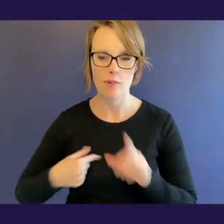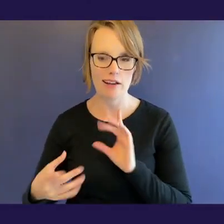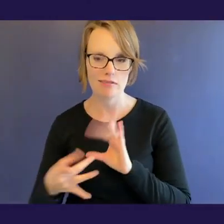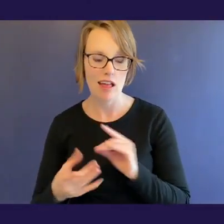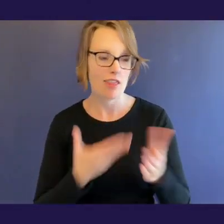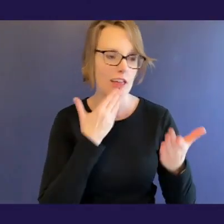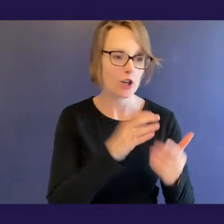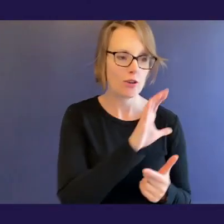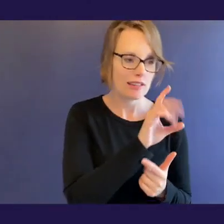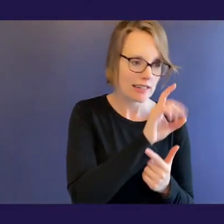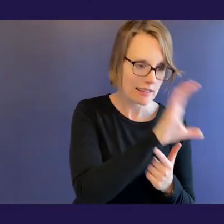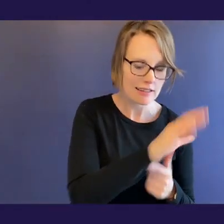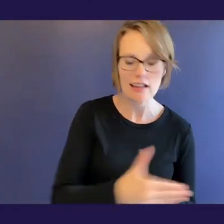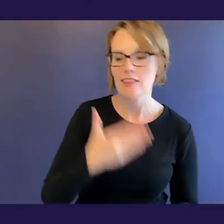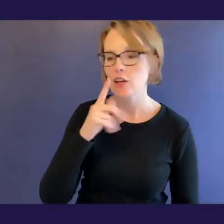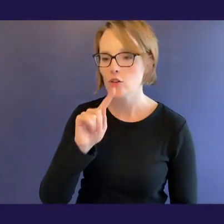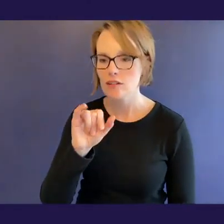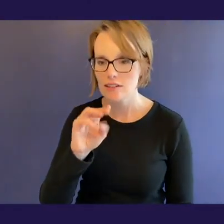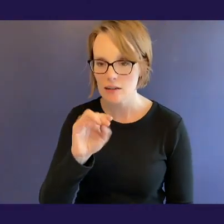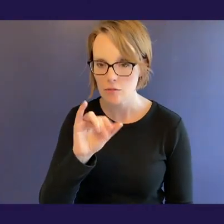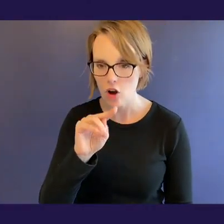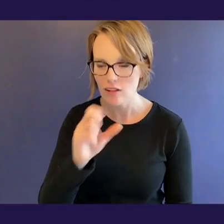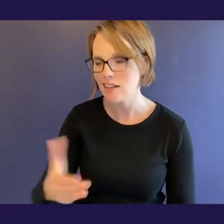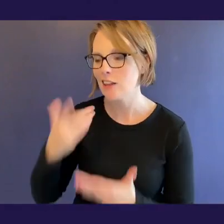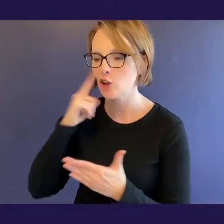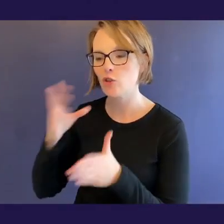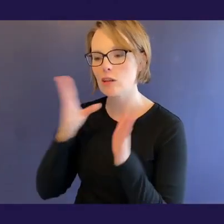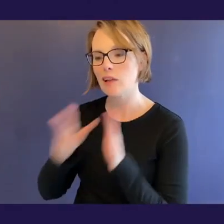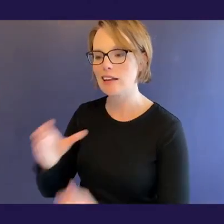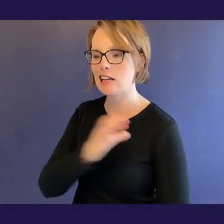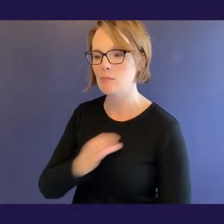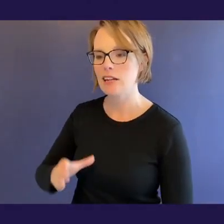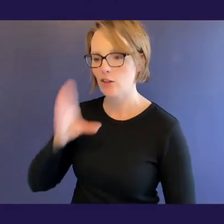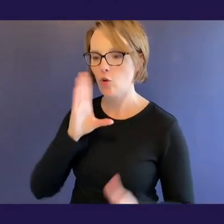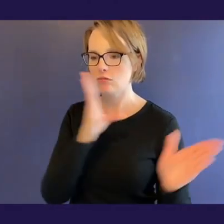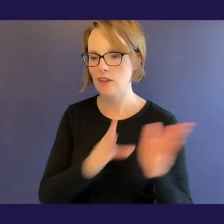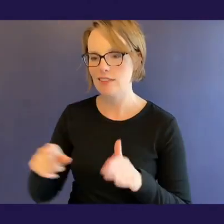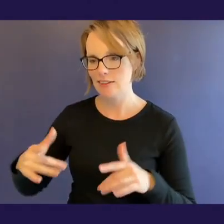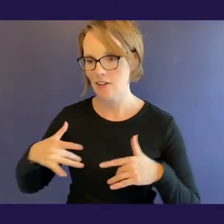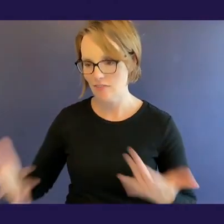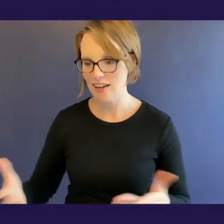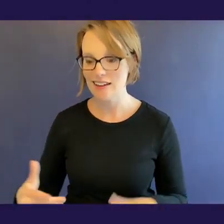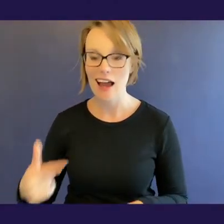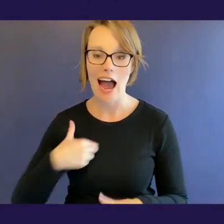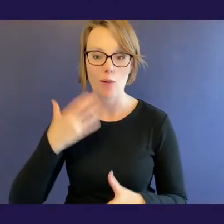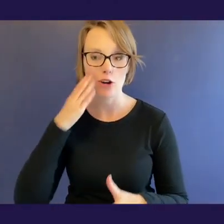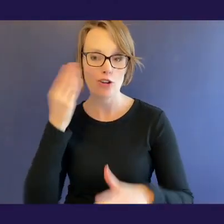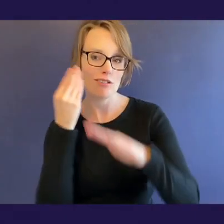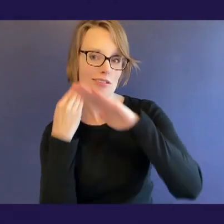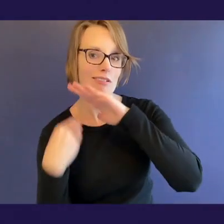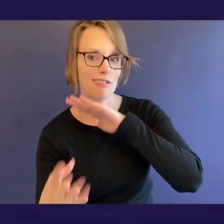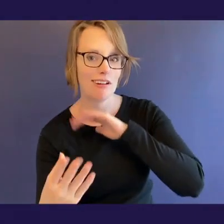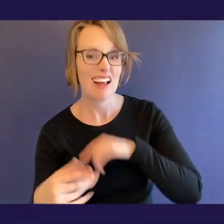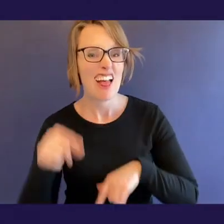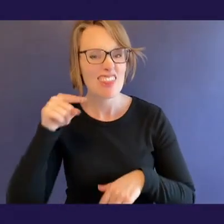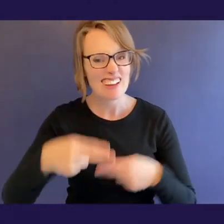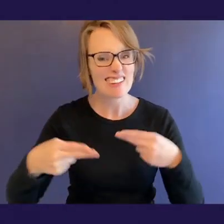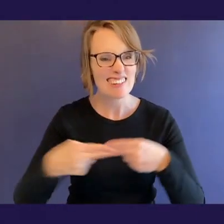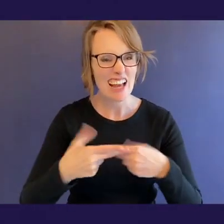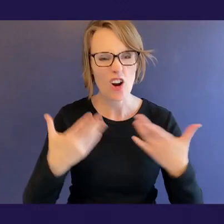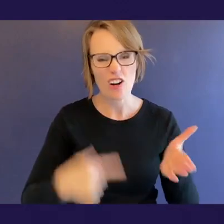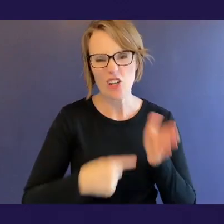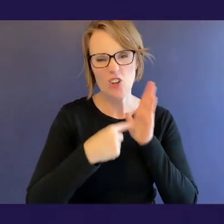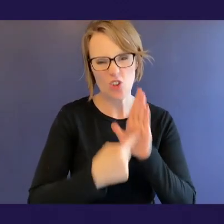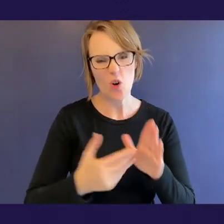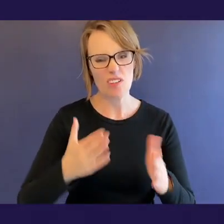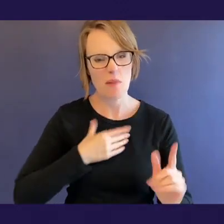CDC, Tim Collins, and the planning committee for putting this together. Spoiler alert, this slide has the 3 main takeaways that we'll circle